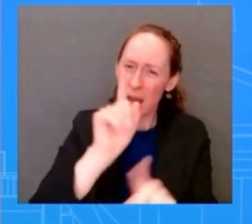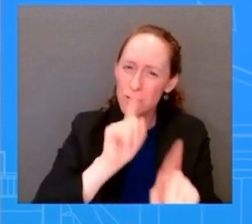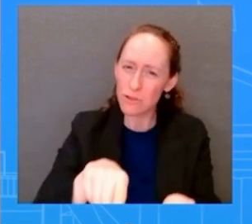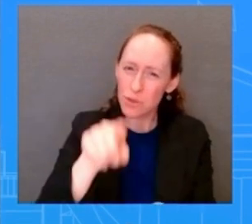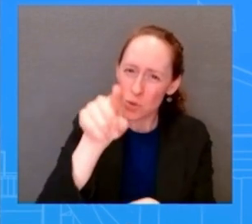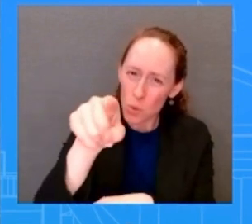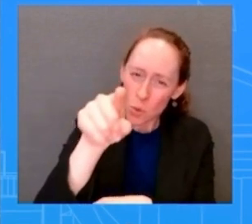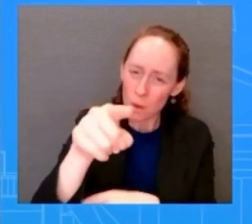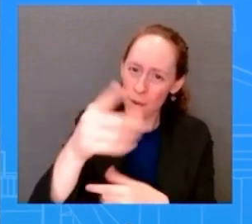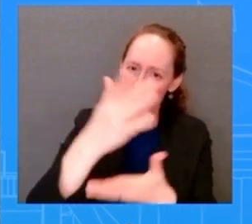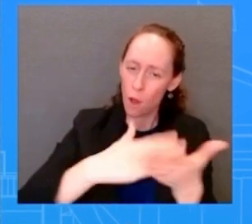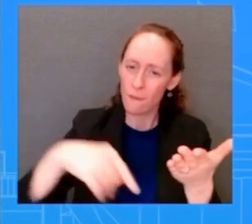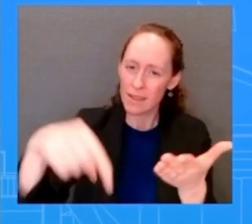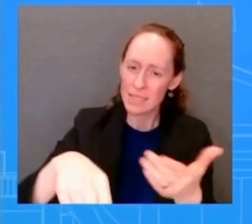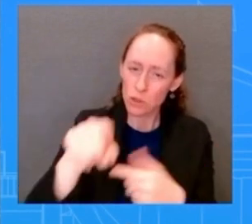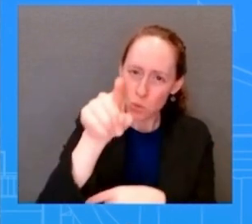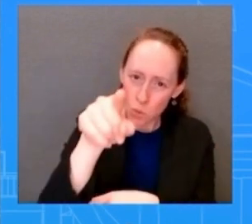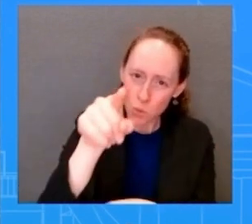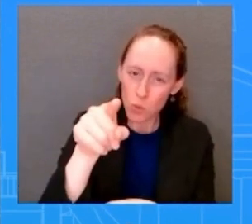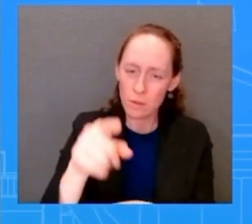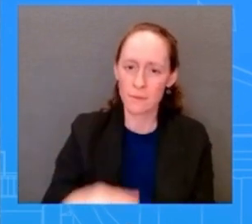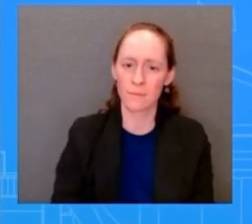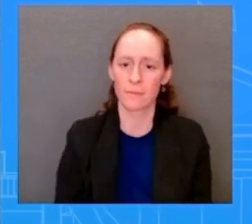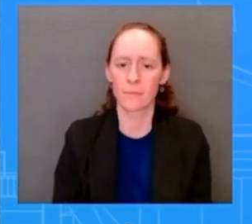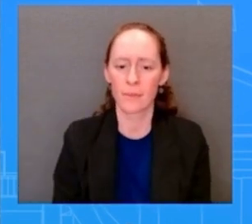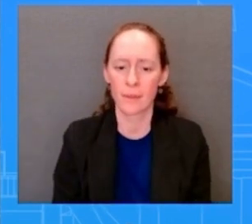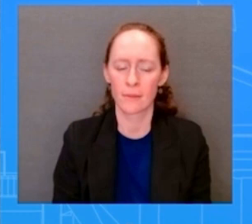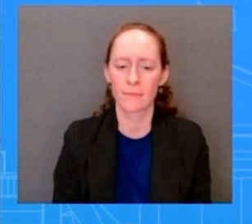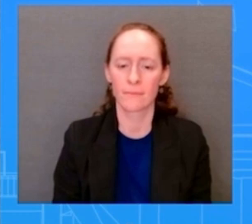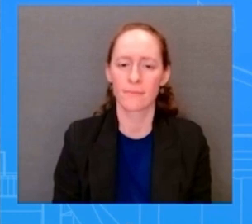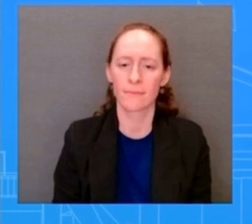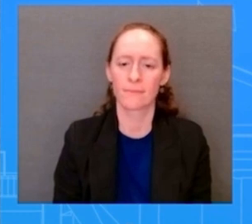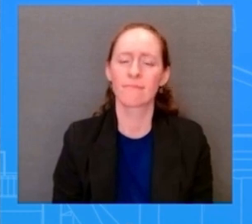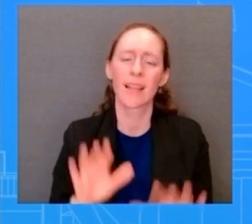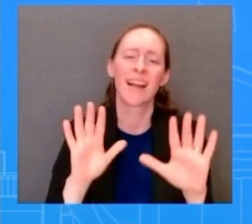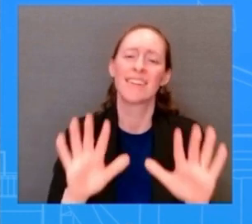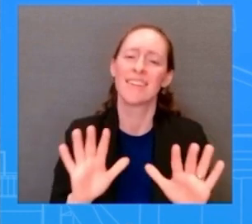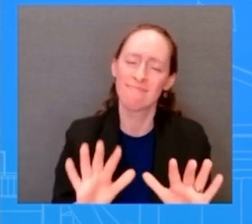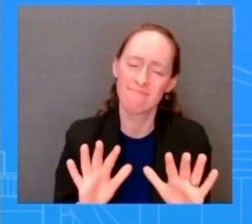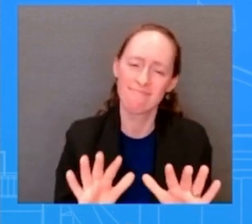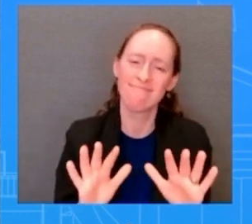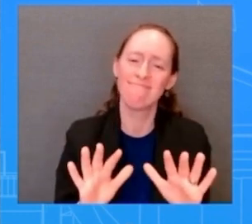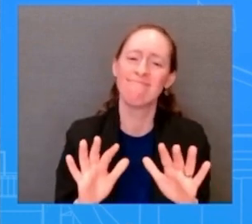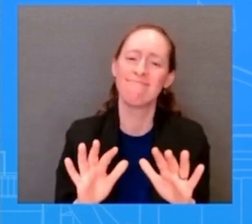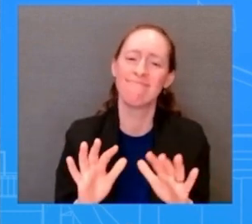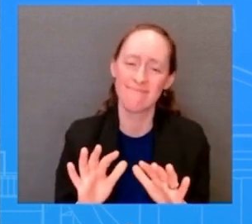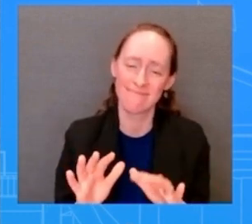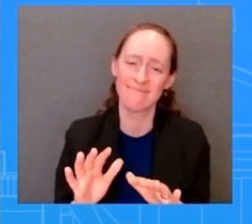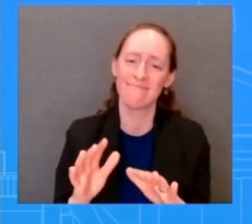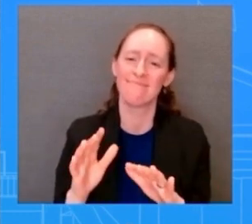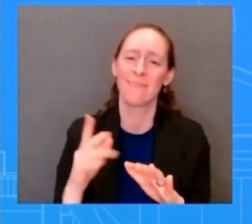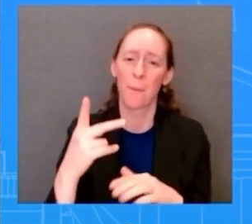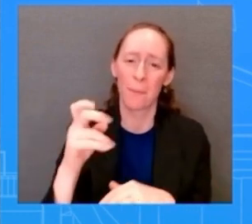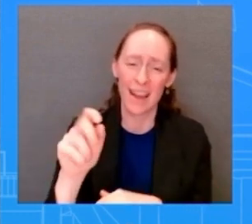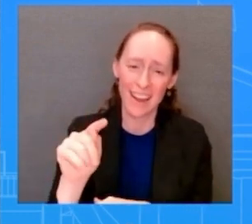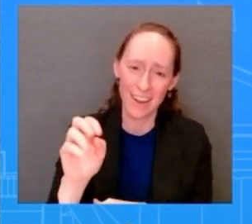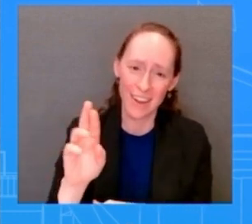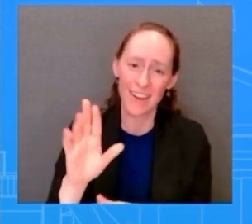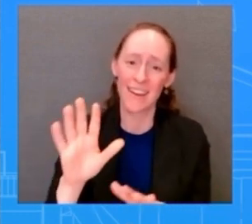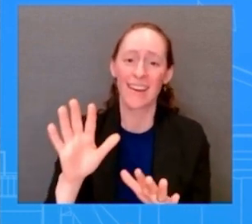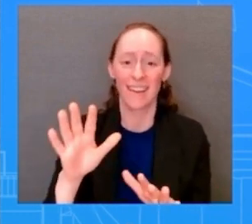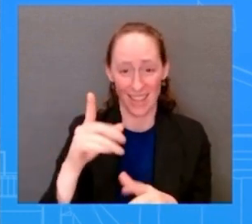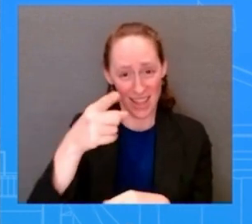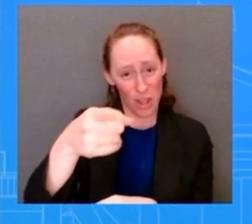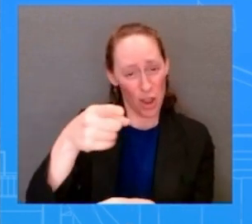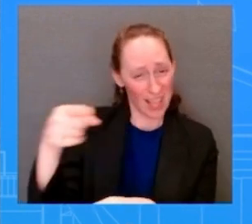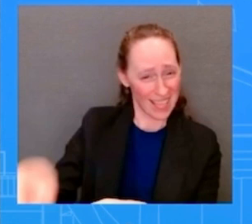existing. Peter, you have spoken to my colleague who did, again, a 45-minute call with all of you answering questions about... If you